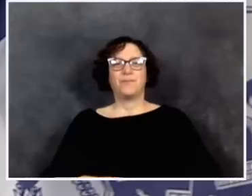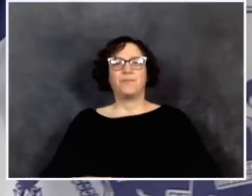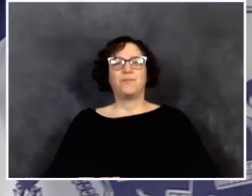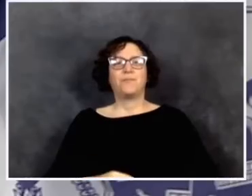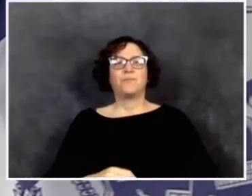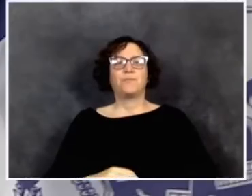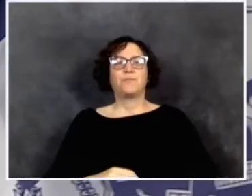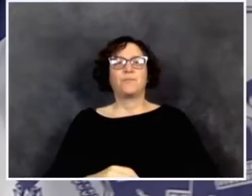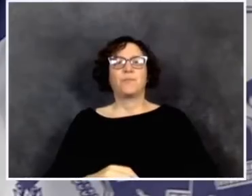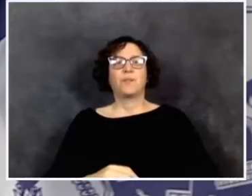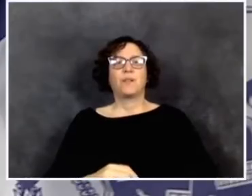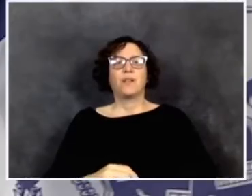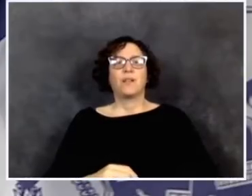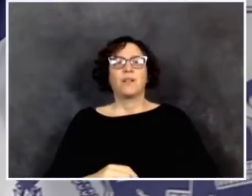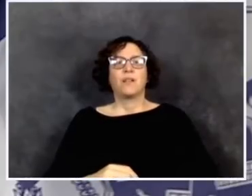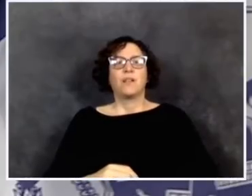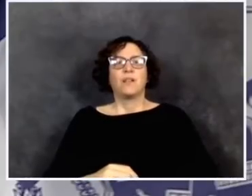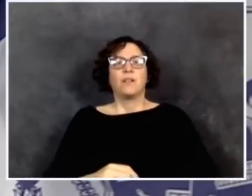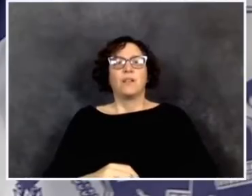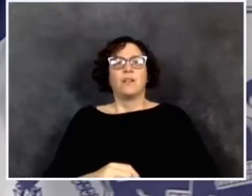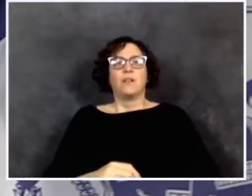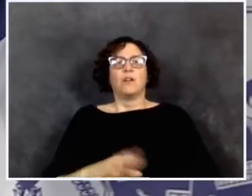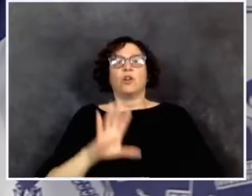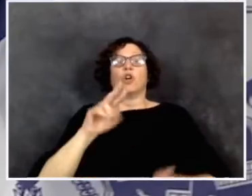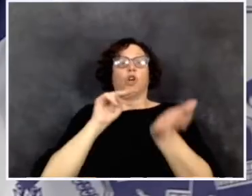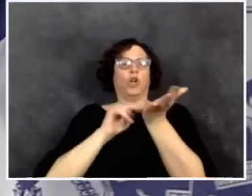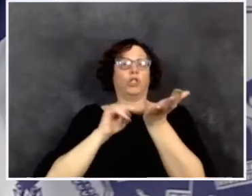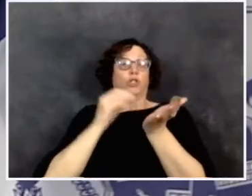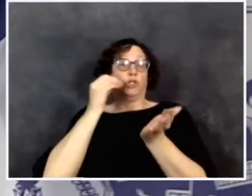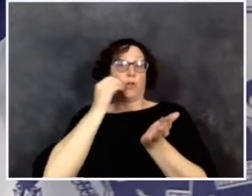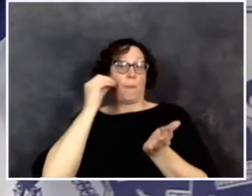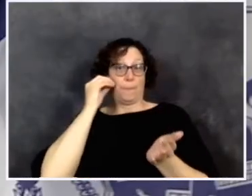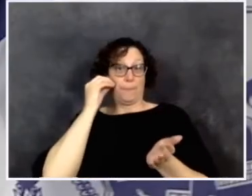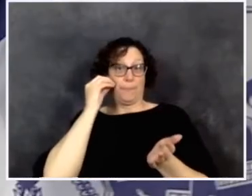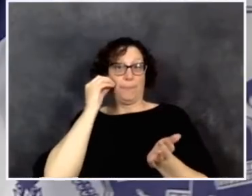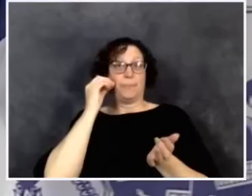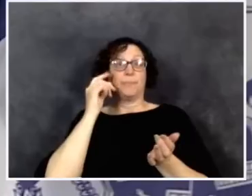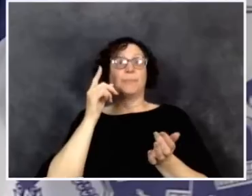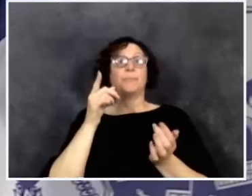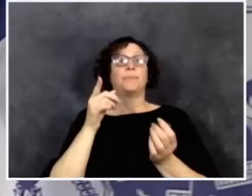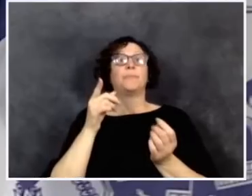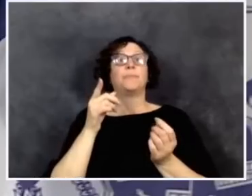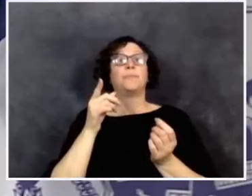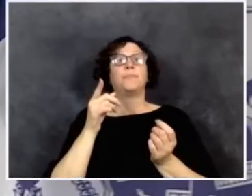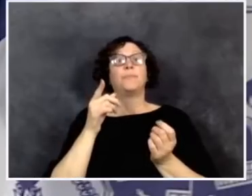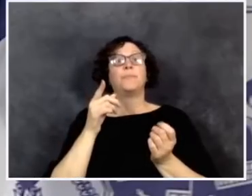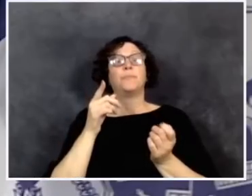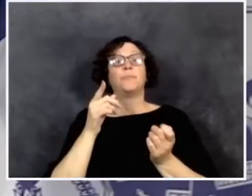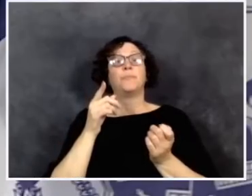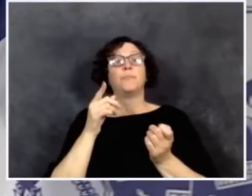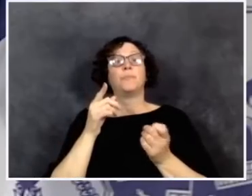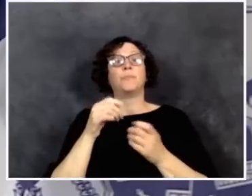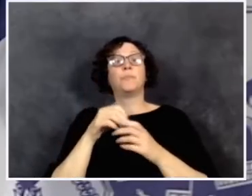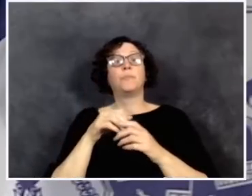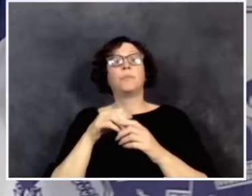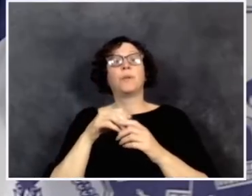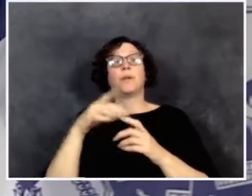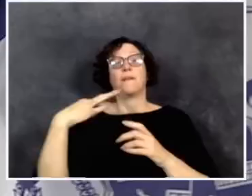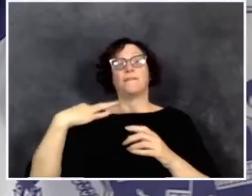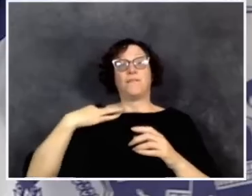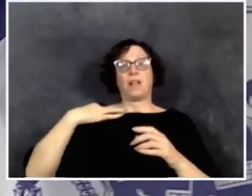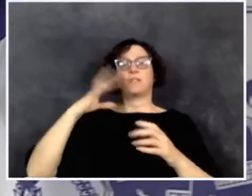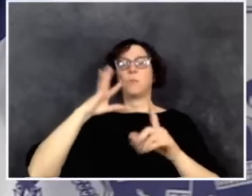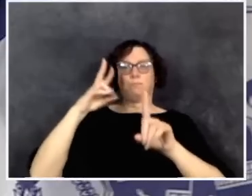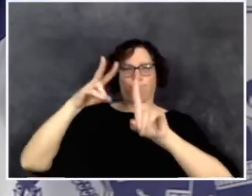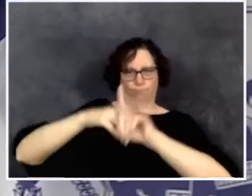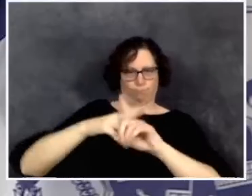The nursing homes, that's going to move quickly with the folks coming in, the medical volunteers. We'll get you